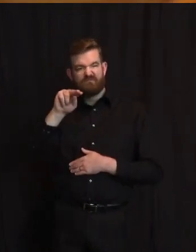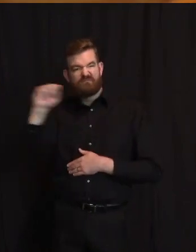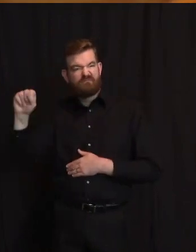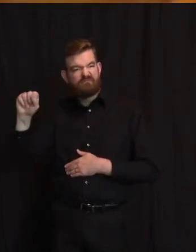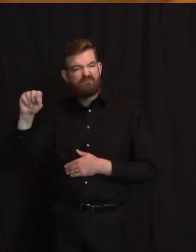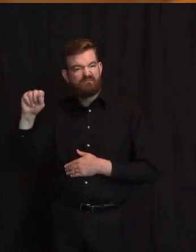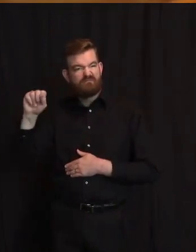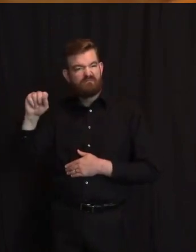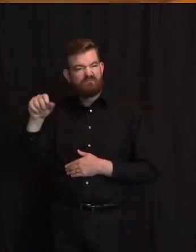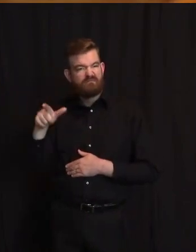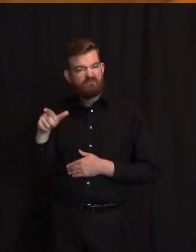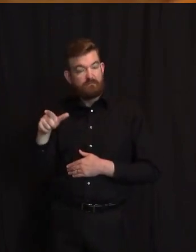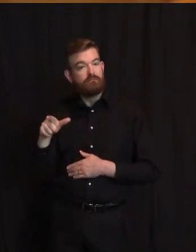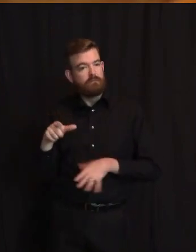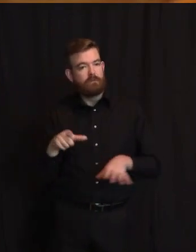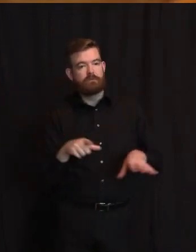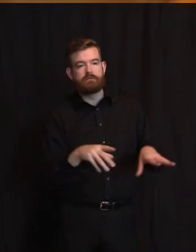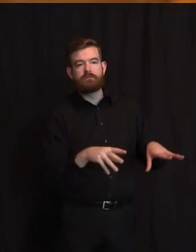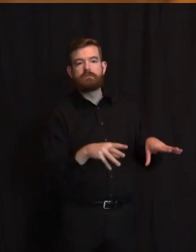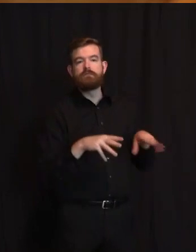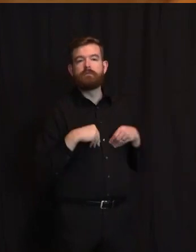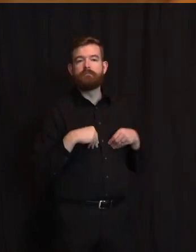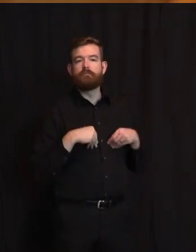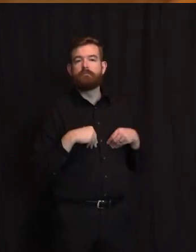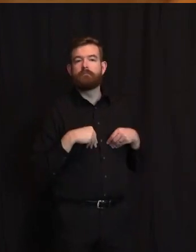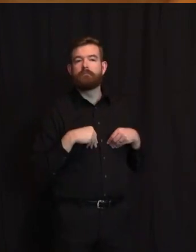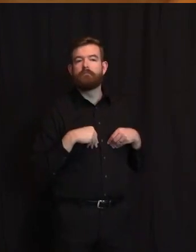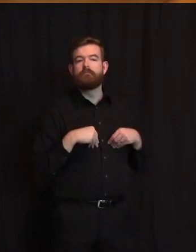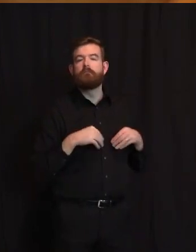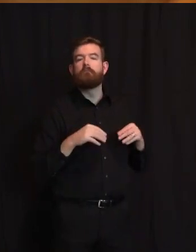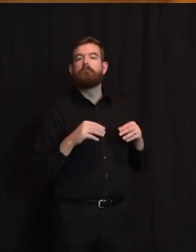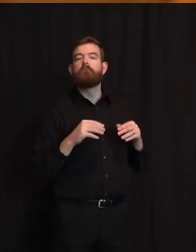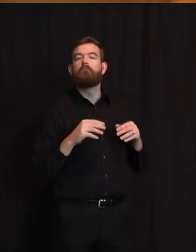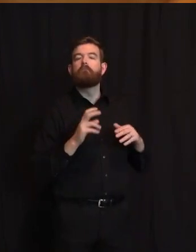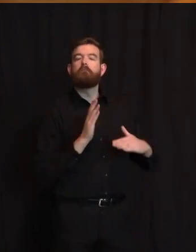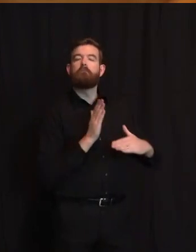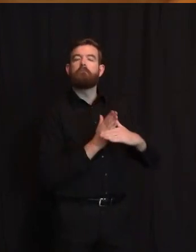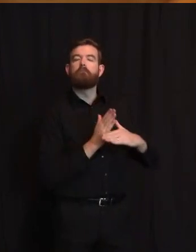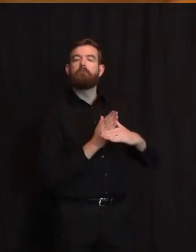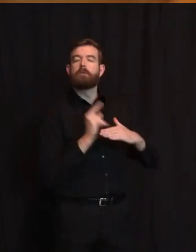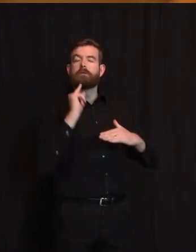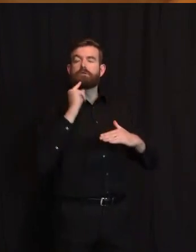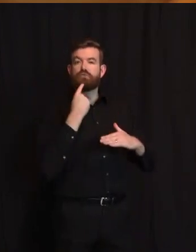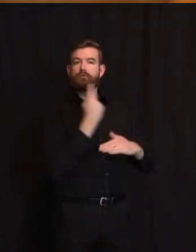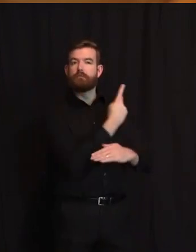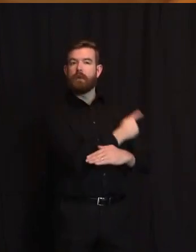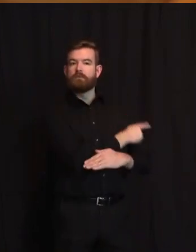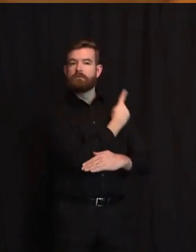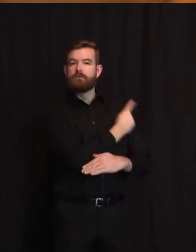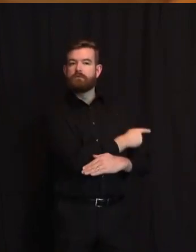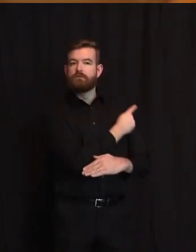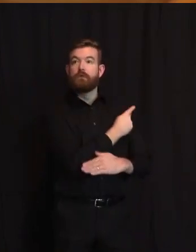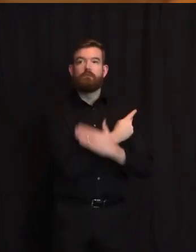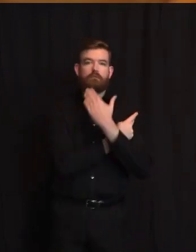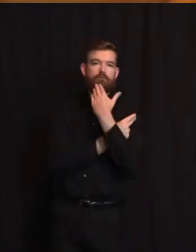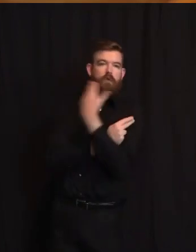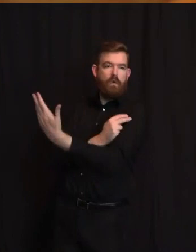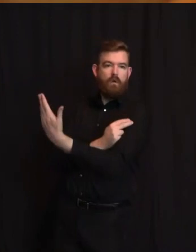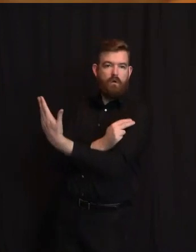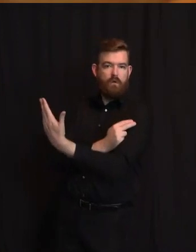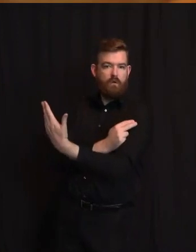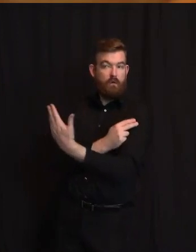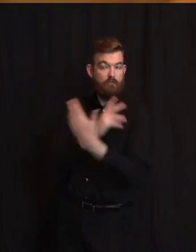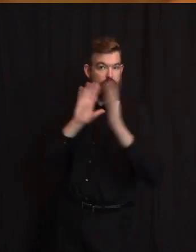for mid-acuity medical surgical patients. We thank them, and this is really excellent news, particularly for